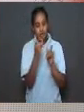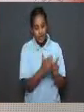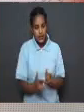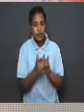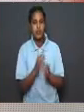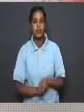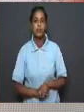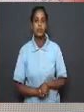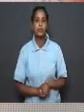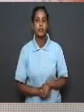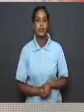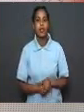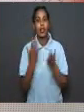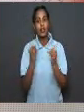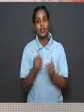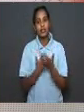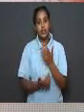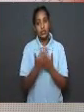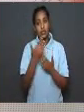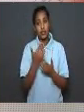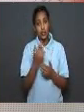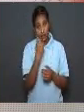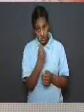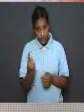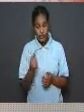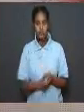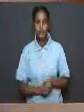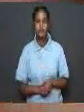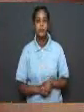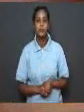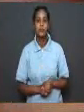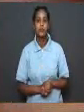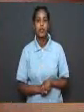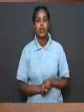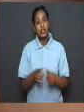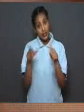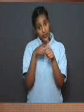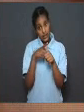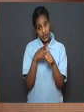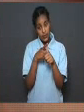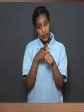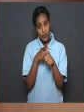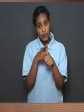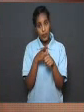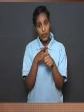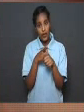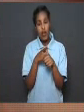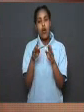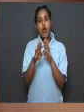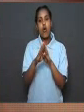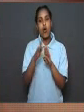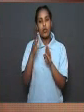systems. Let us discuss each. The first is an